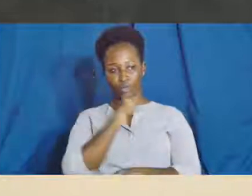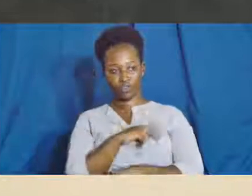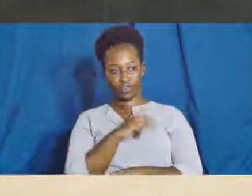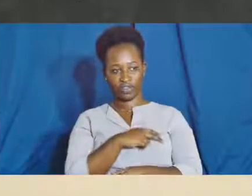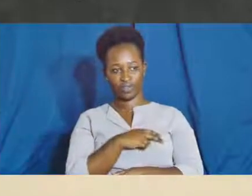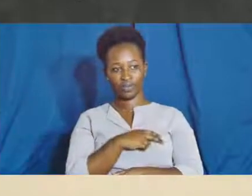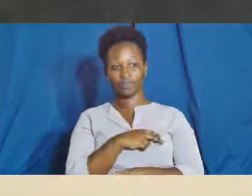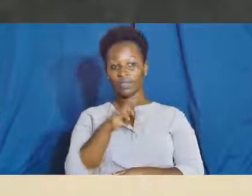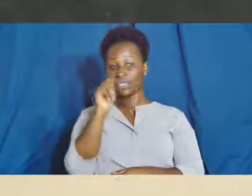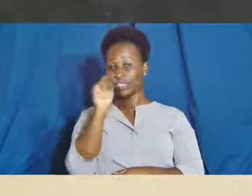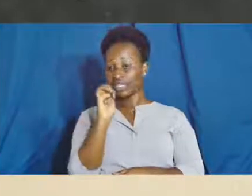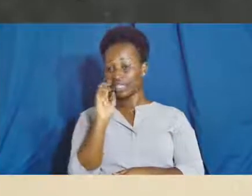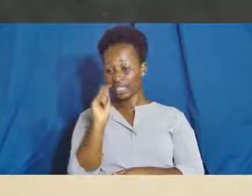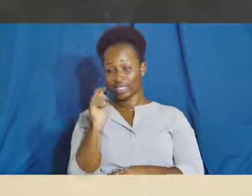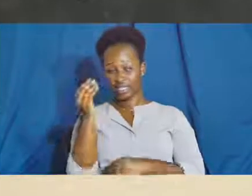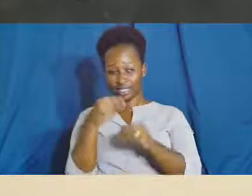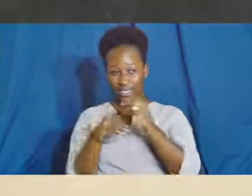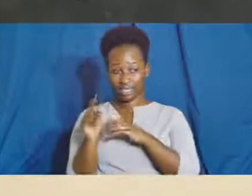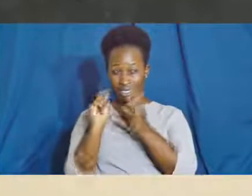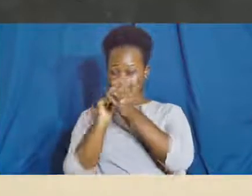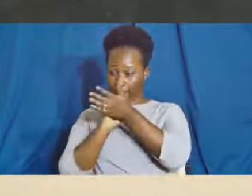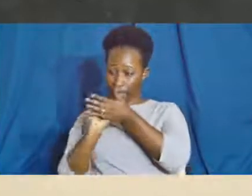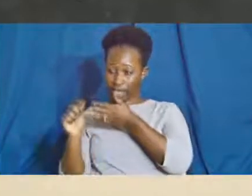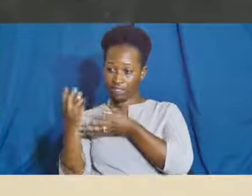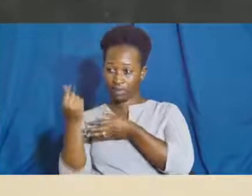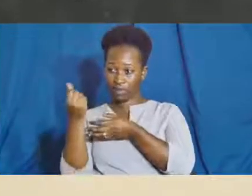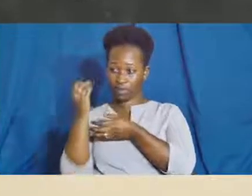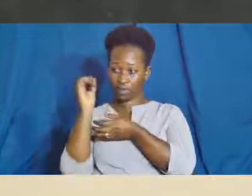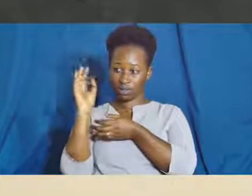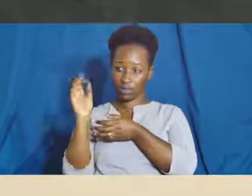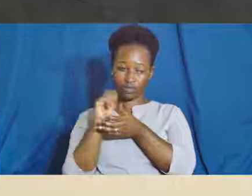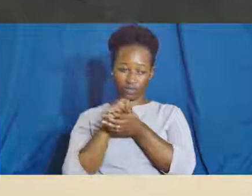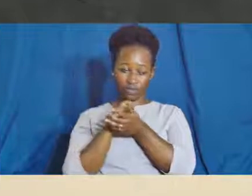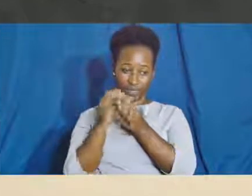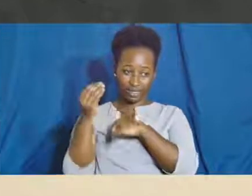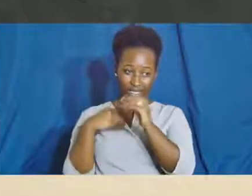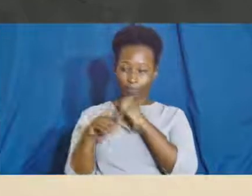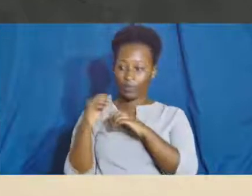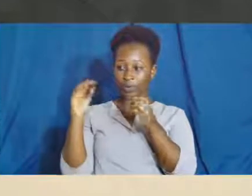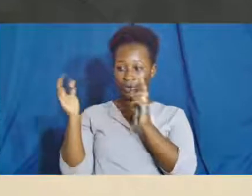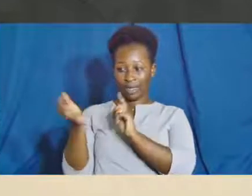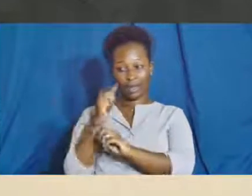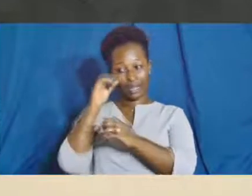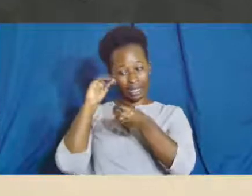minus cost of sales, you will get a figure here, and that figure